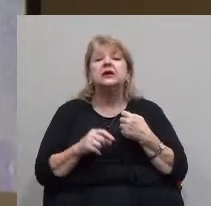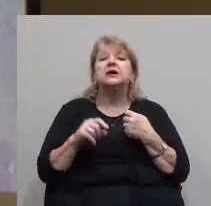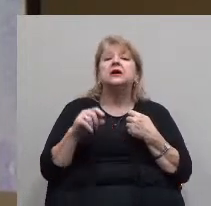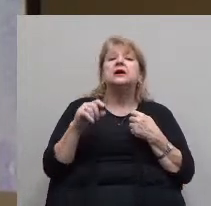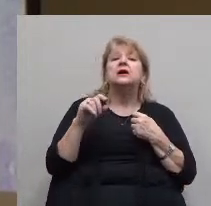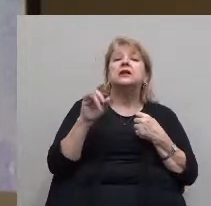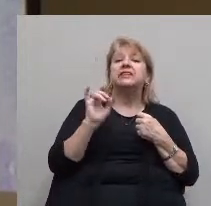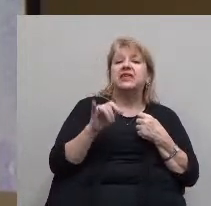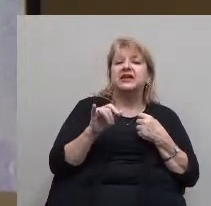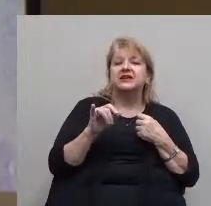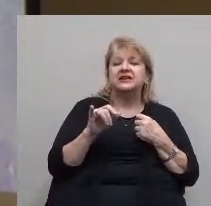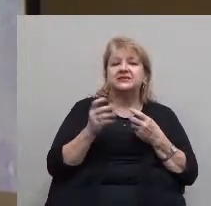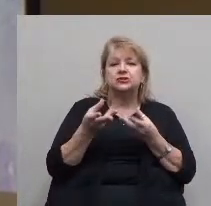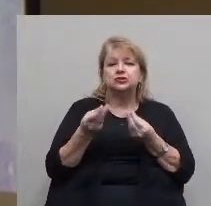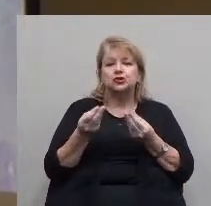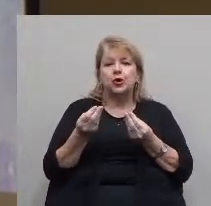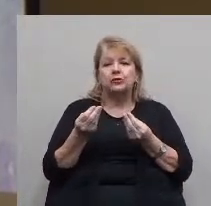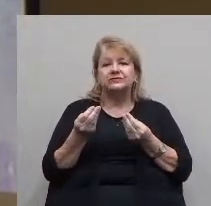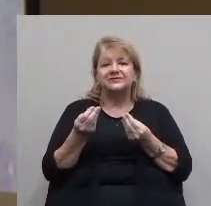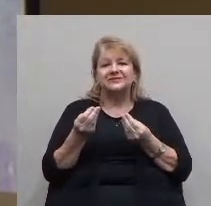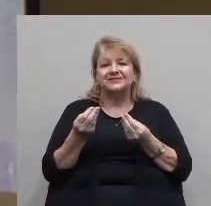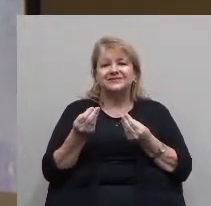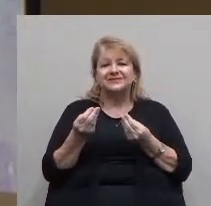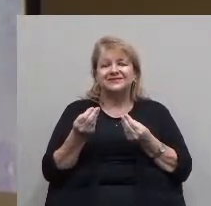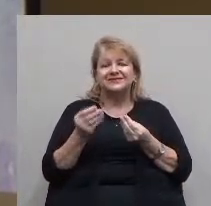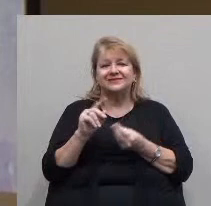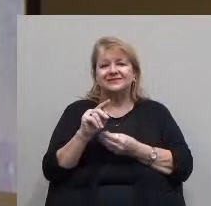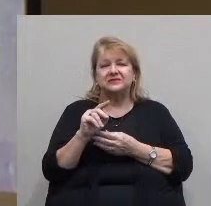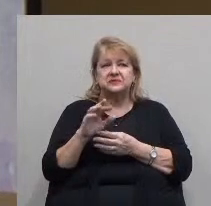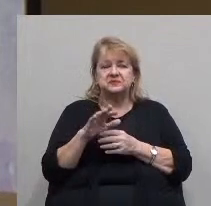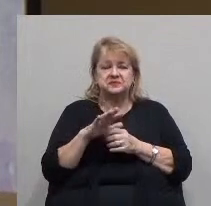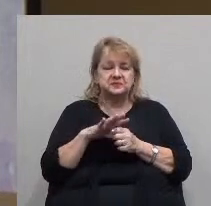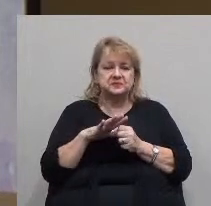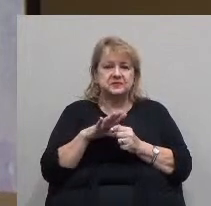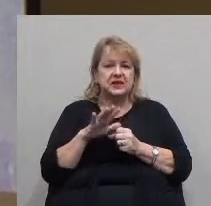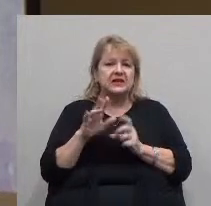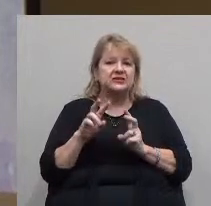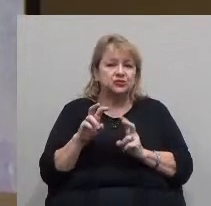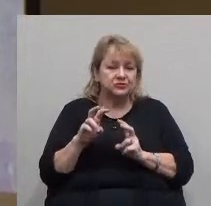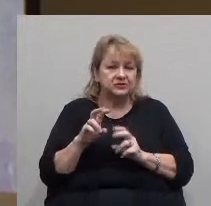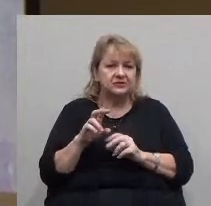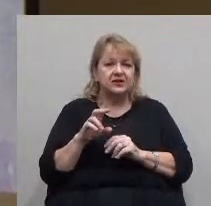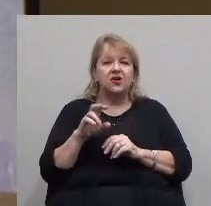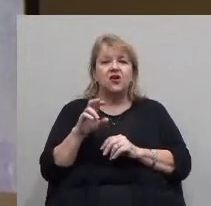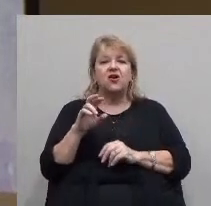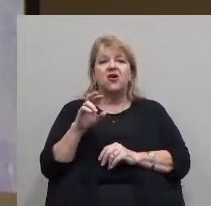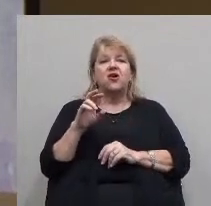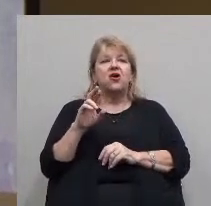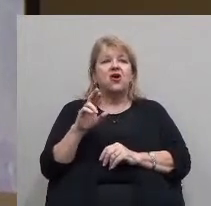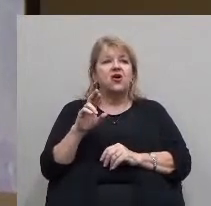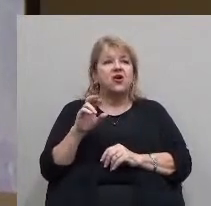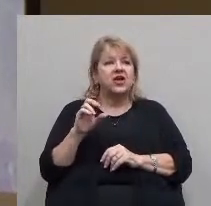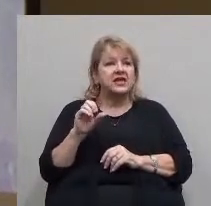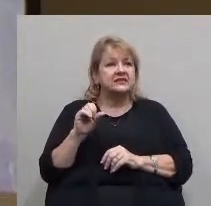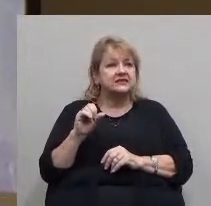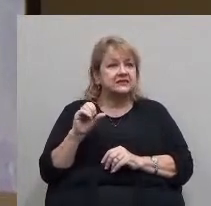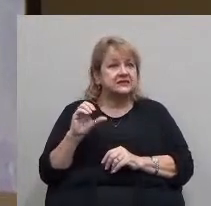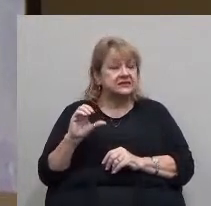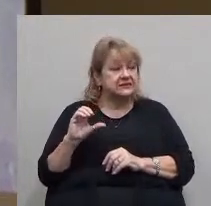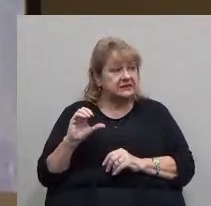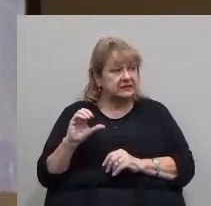of soft territory there, because I don't even think REC has, the Revenue Estimating Committee has